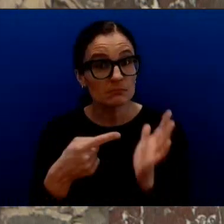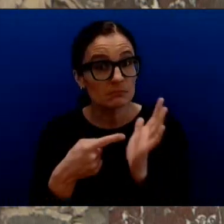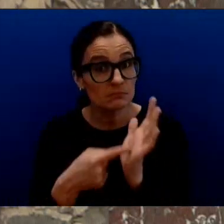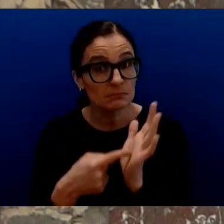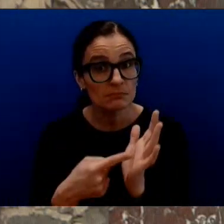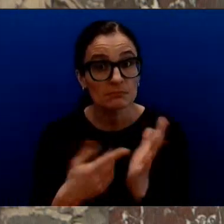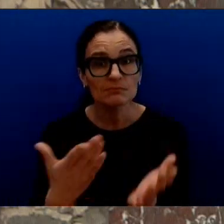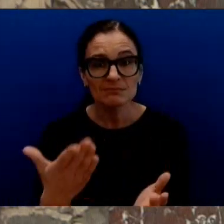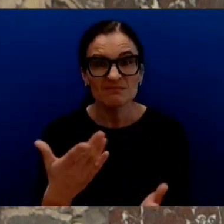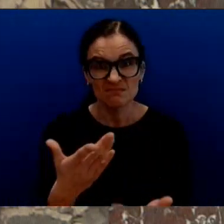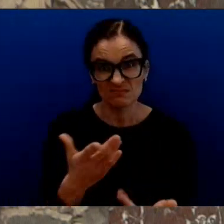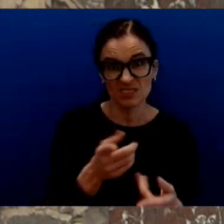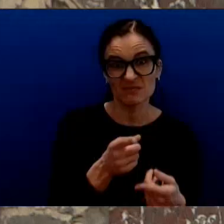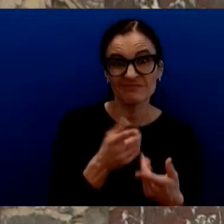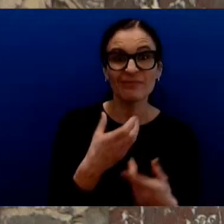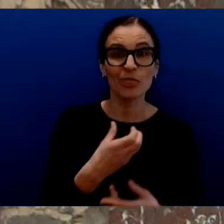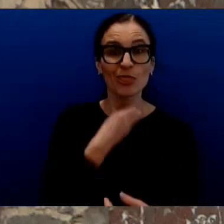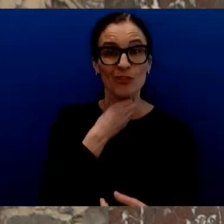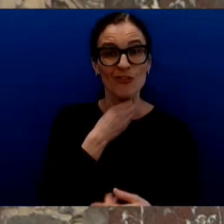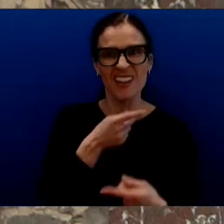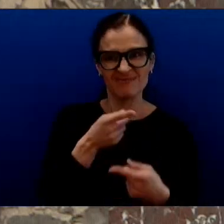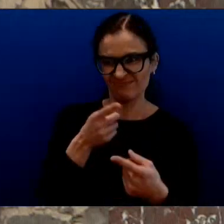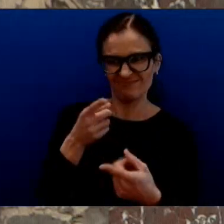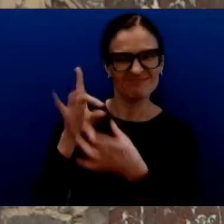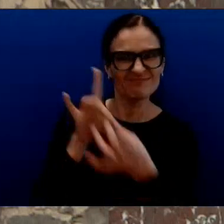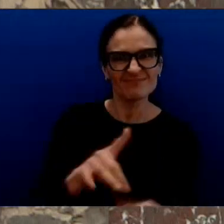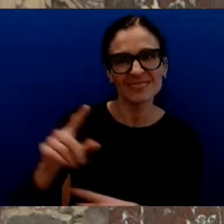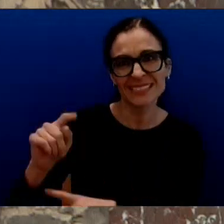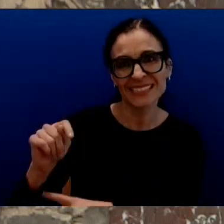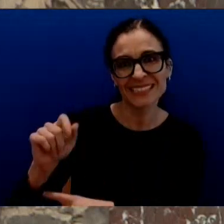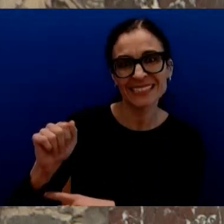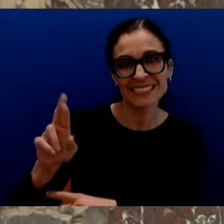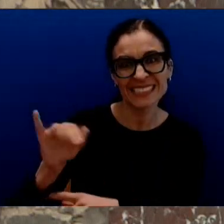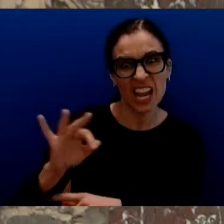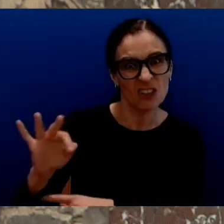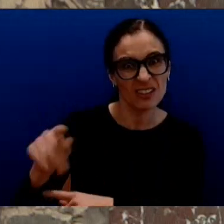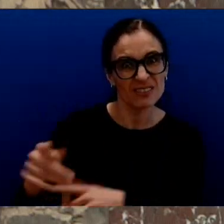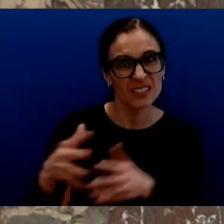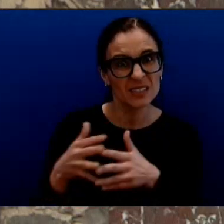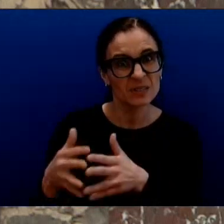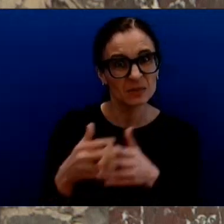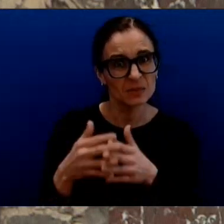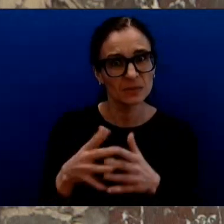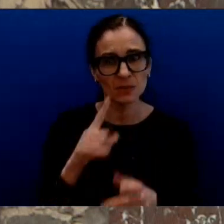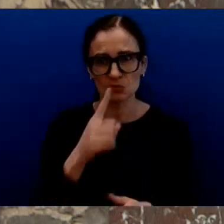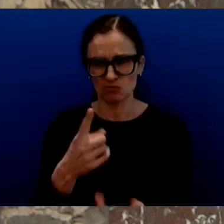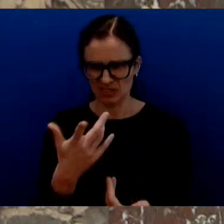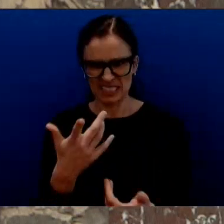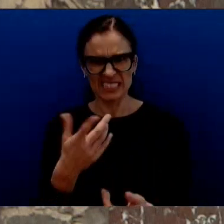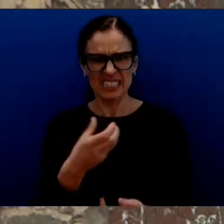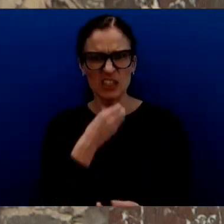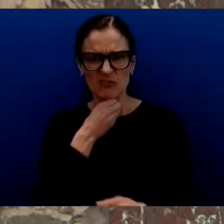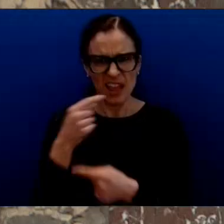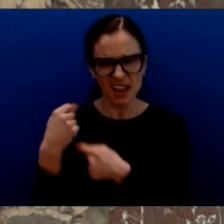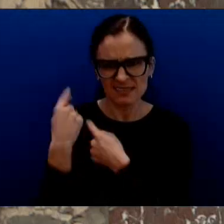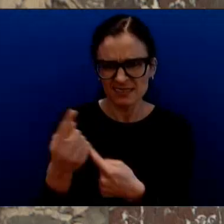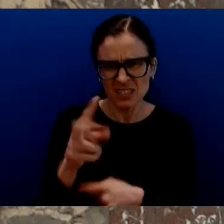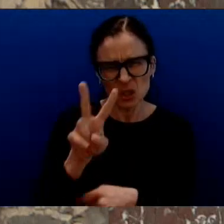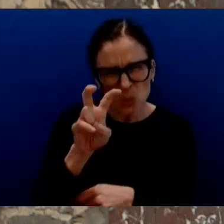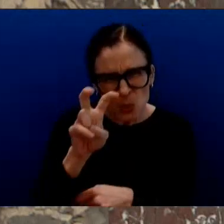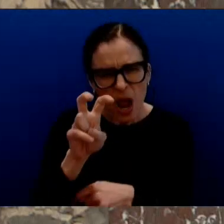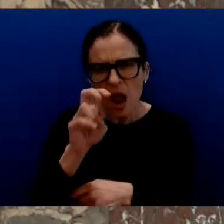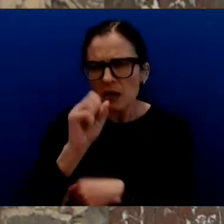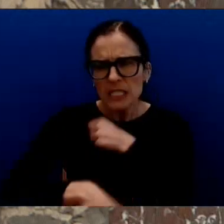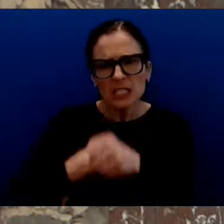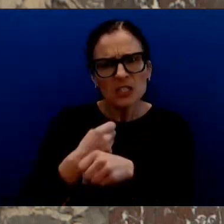jeopardizes 200 years of relationship. In all of human history, you'd have a hard time finding two countries that work together so fruitfully and peacefully